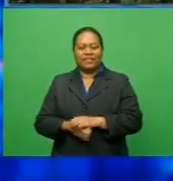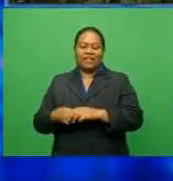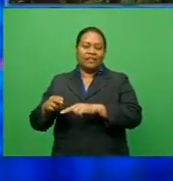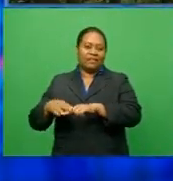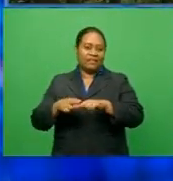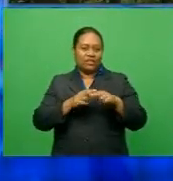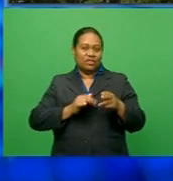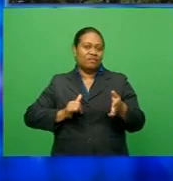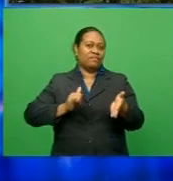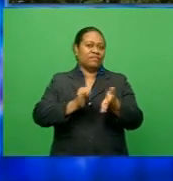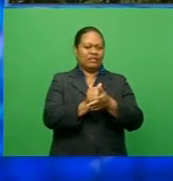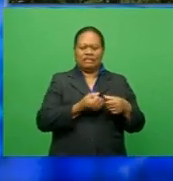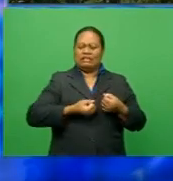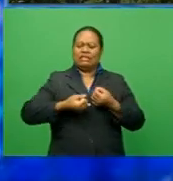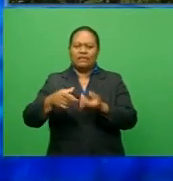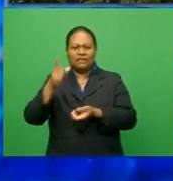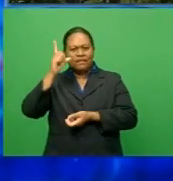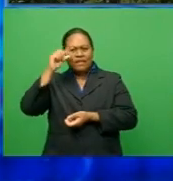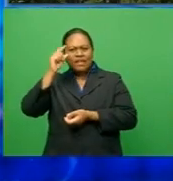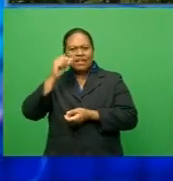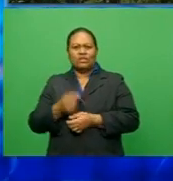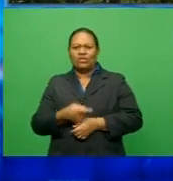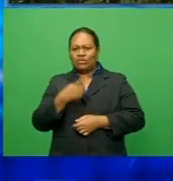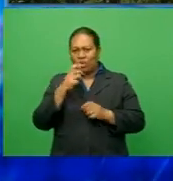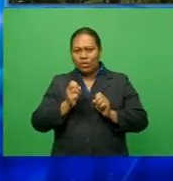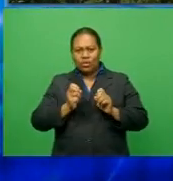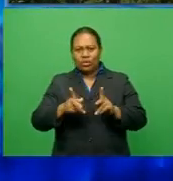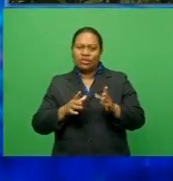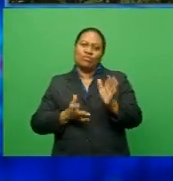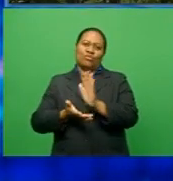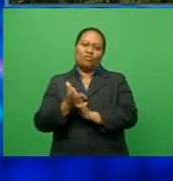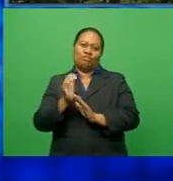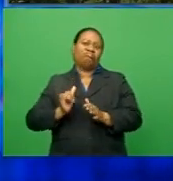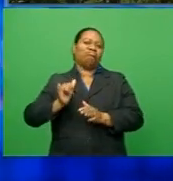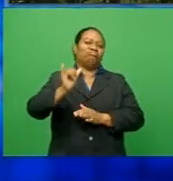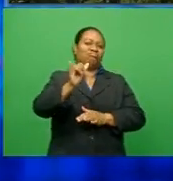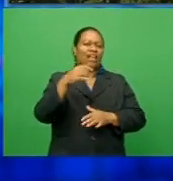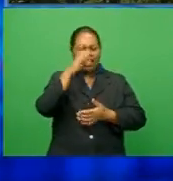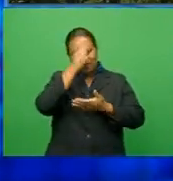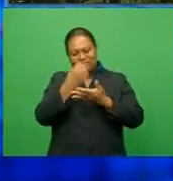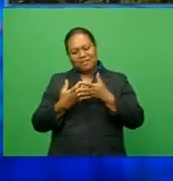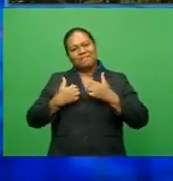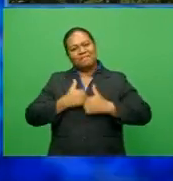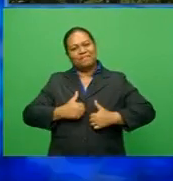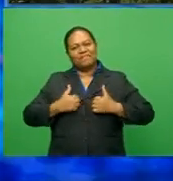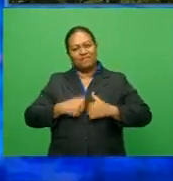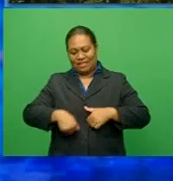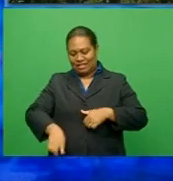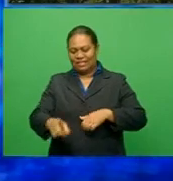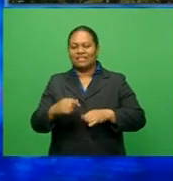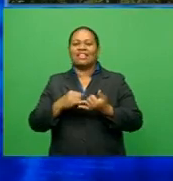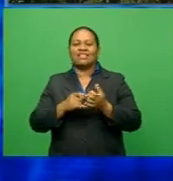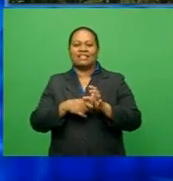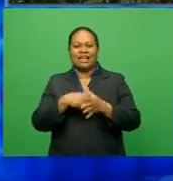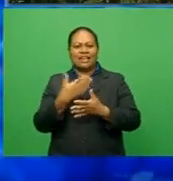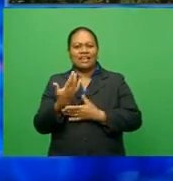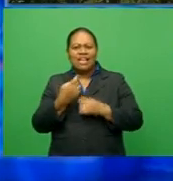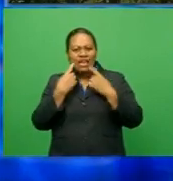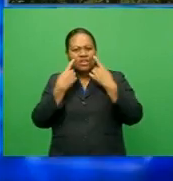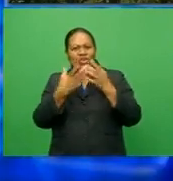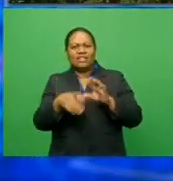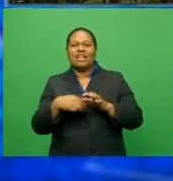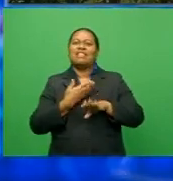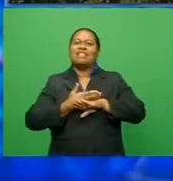Fiji Airways is giving Fijians a chance to return to the skies and experience the joy of flight again this Saturday aboard its brand